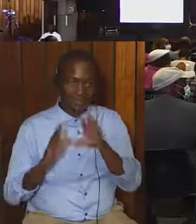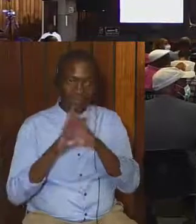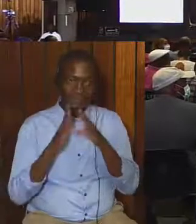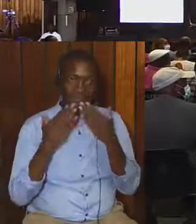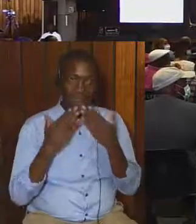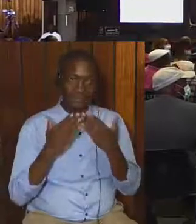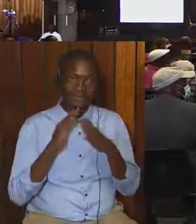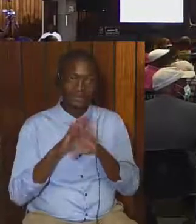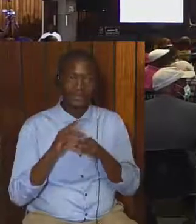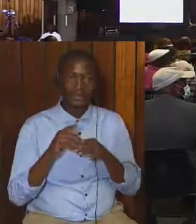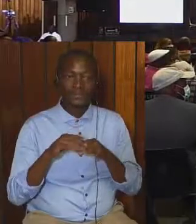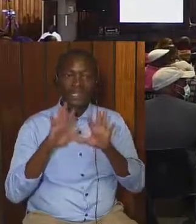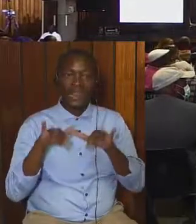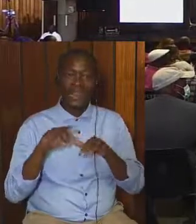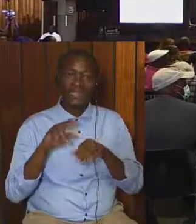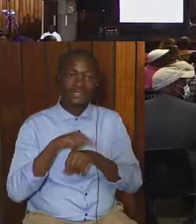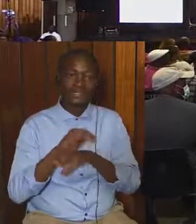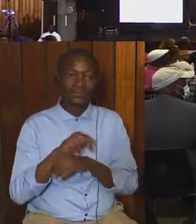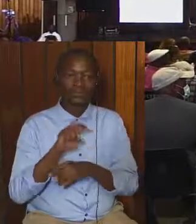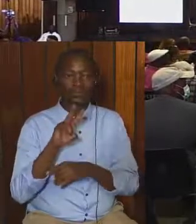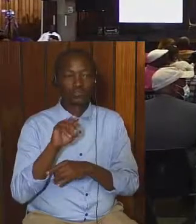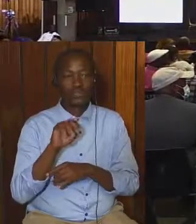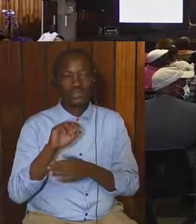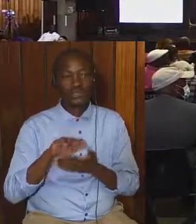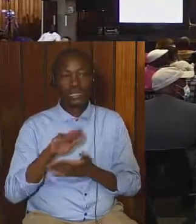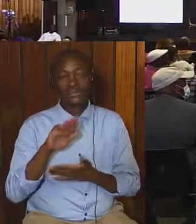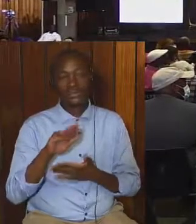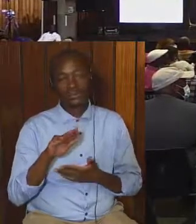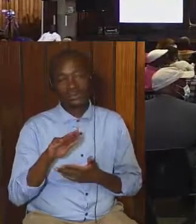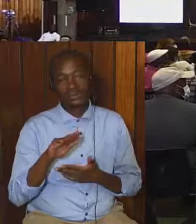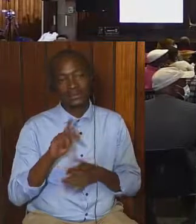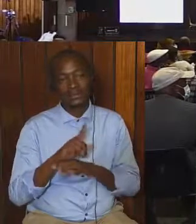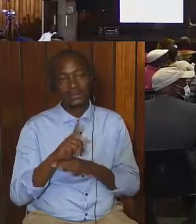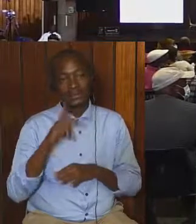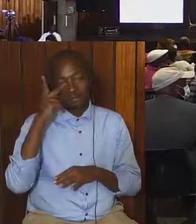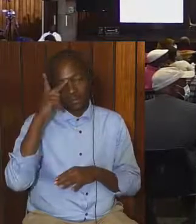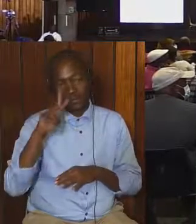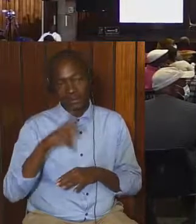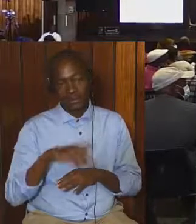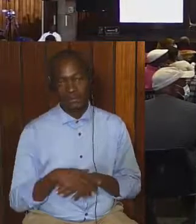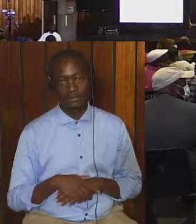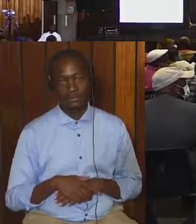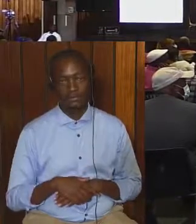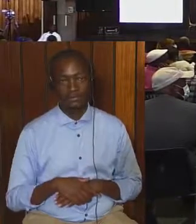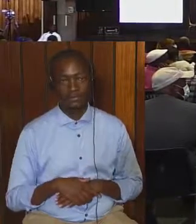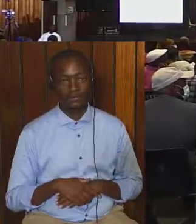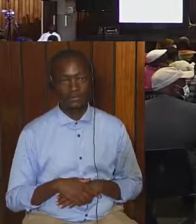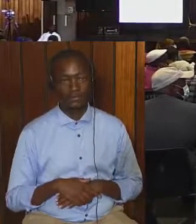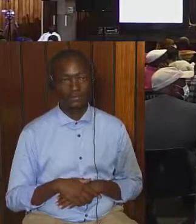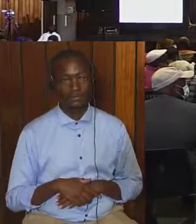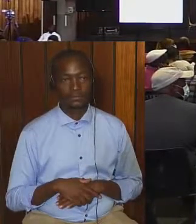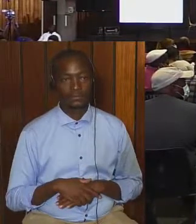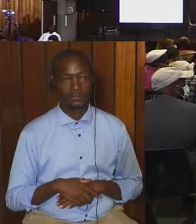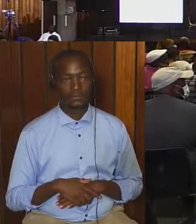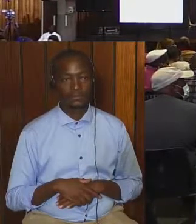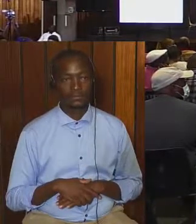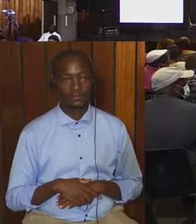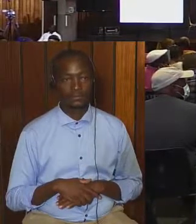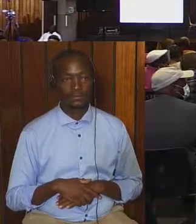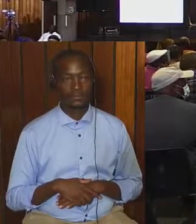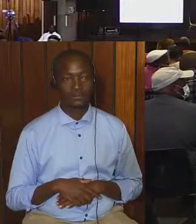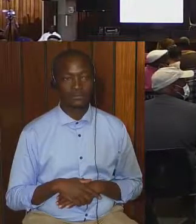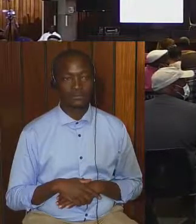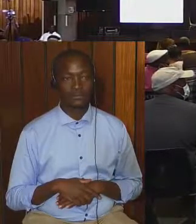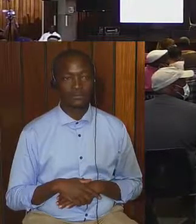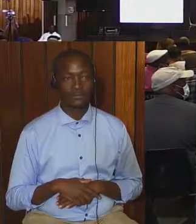Siyabonga sangcina ngo-2019 ukuthi sibe nani ePitori. Comrade and co-patron, I salute you in the name of our